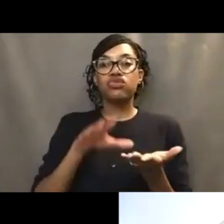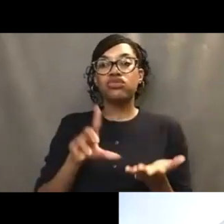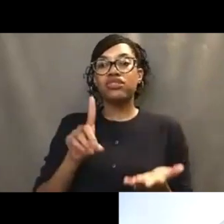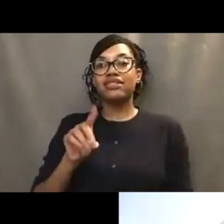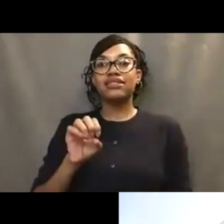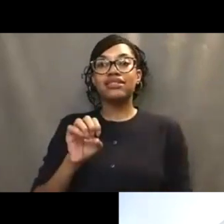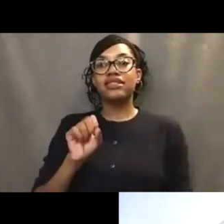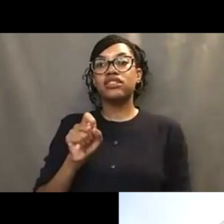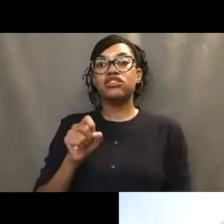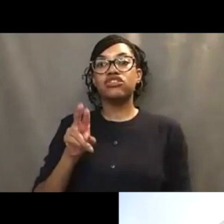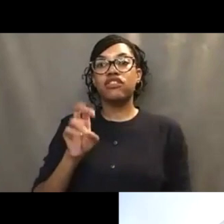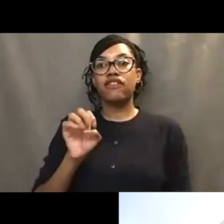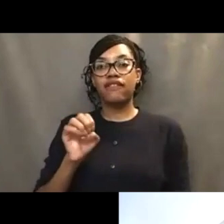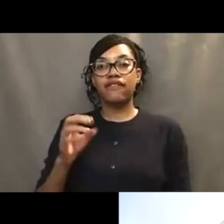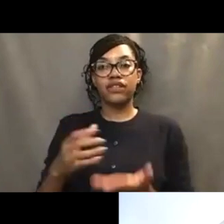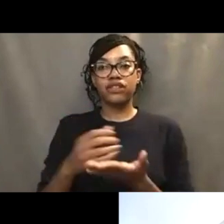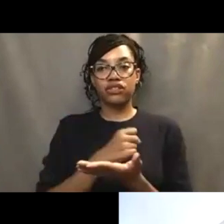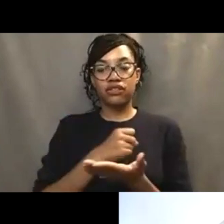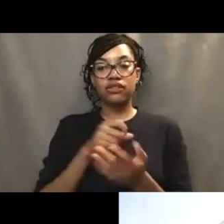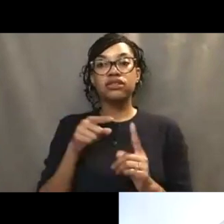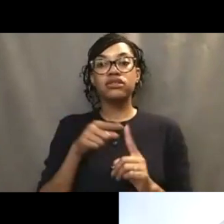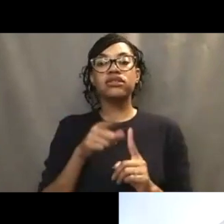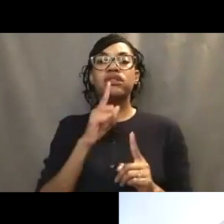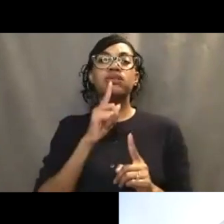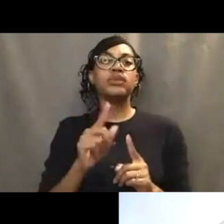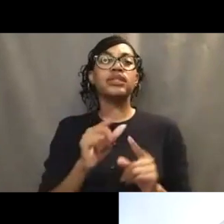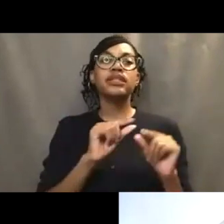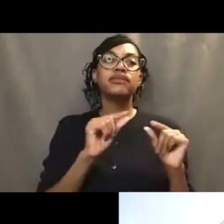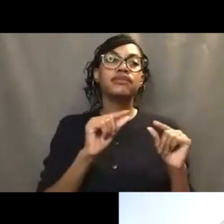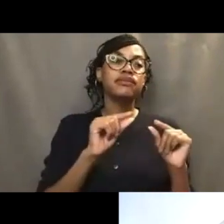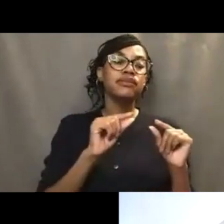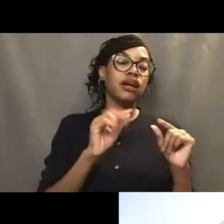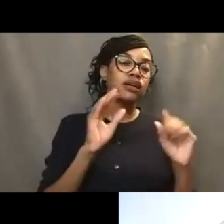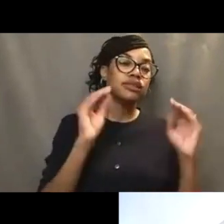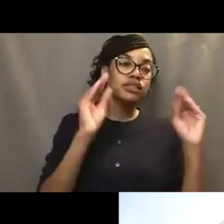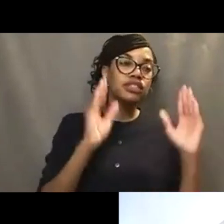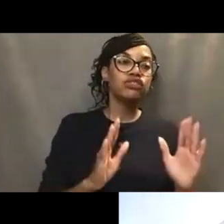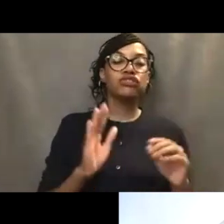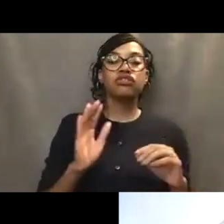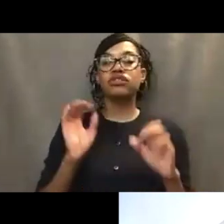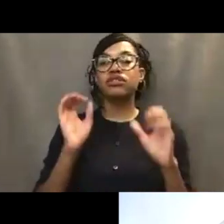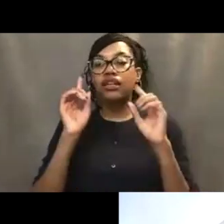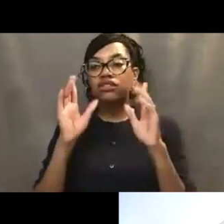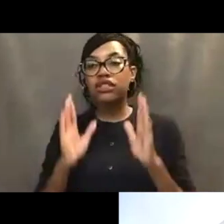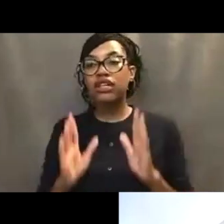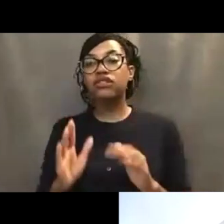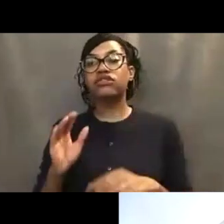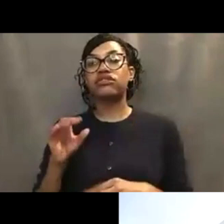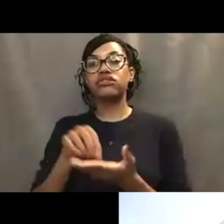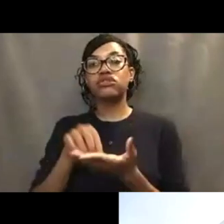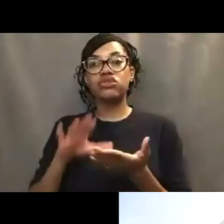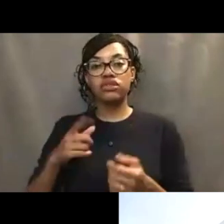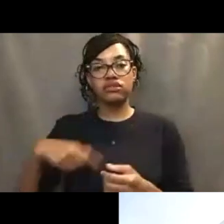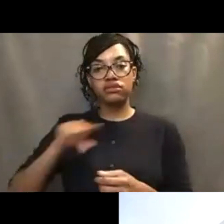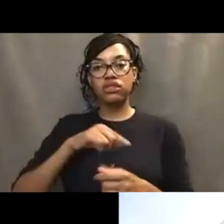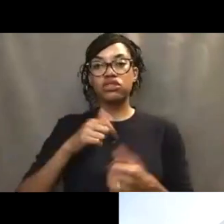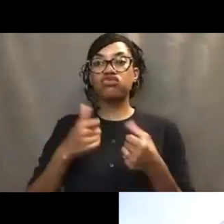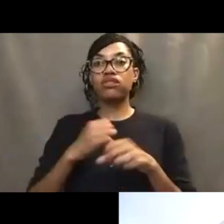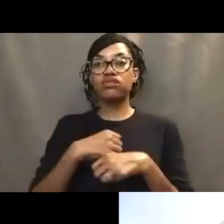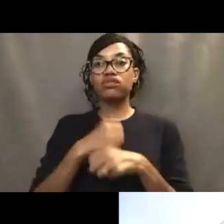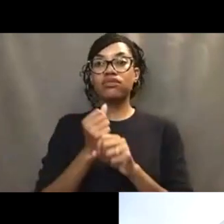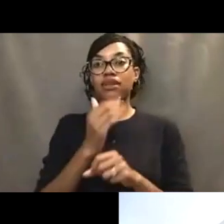students trying to make Black Lives Matter in schools. And I mean, they were an